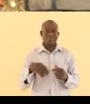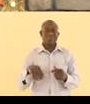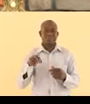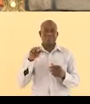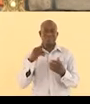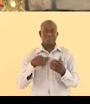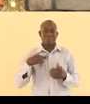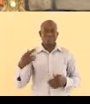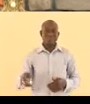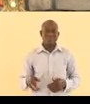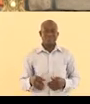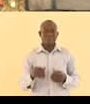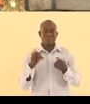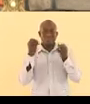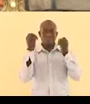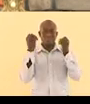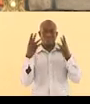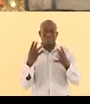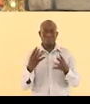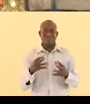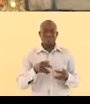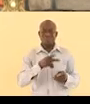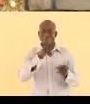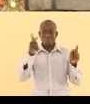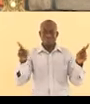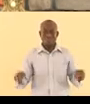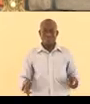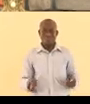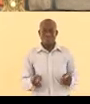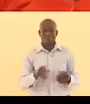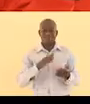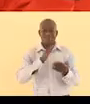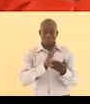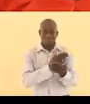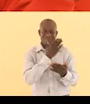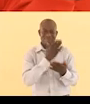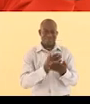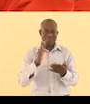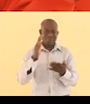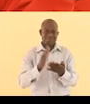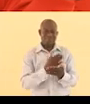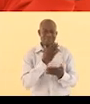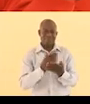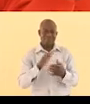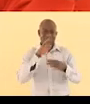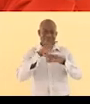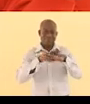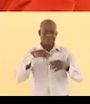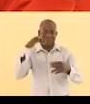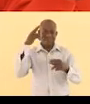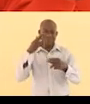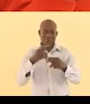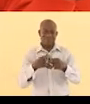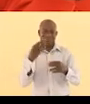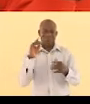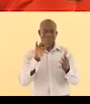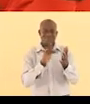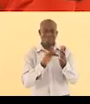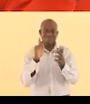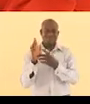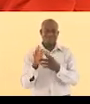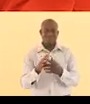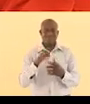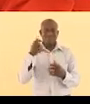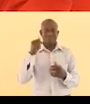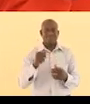days, in every place they are singing choruses and calling the name of Jesus in the most, as far as I'm concerned, in the most reckless